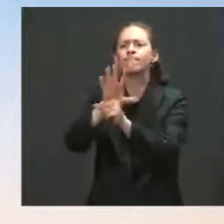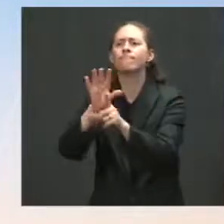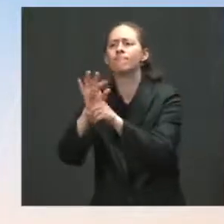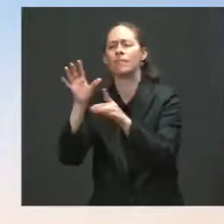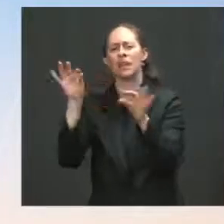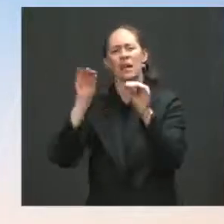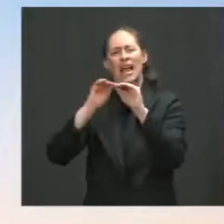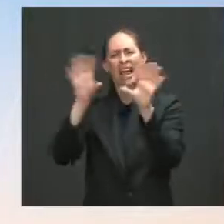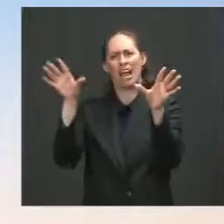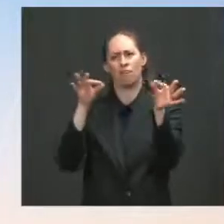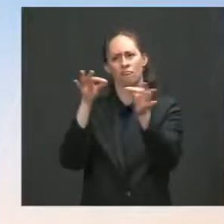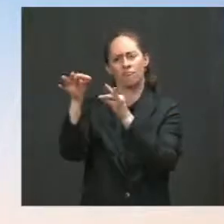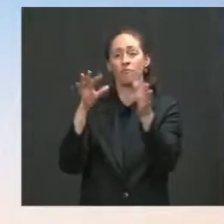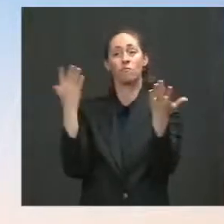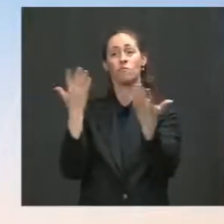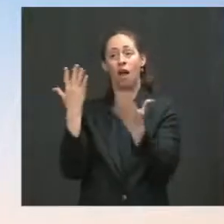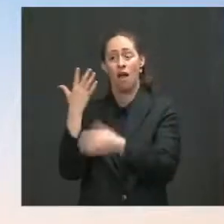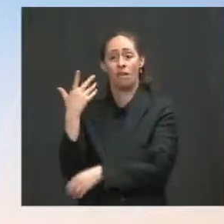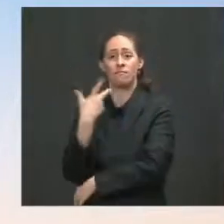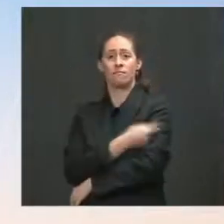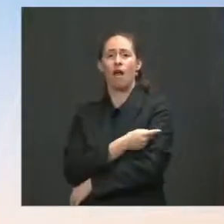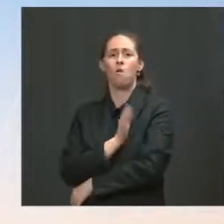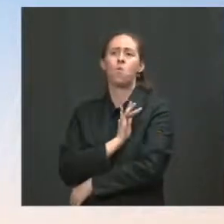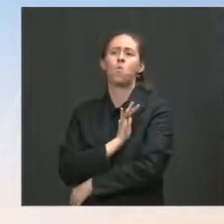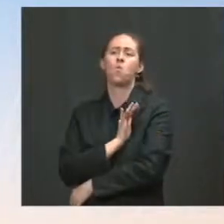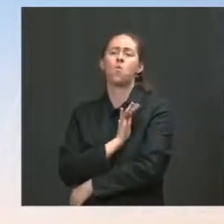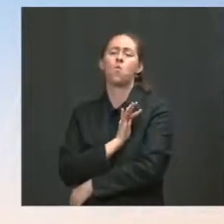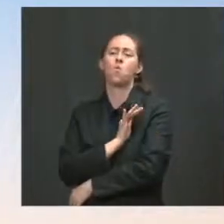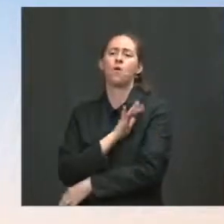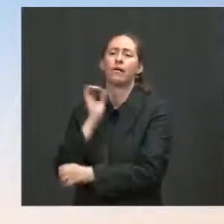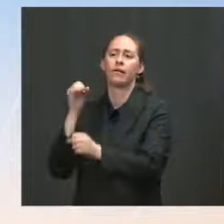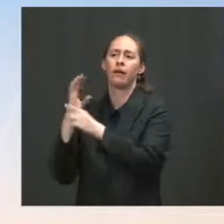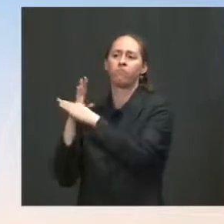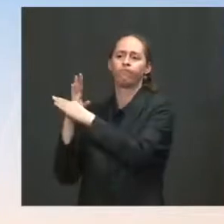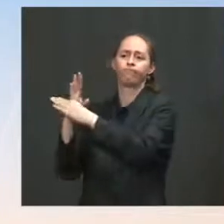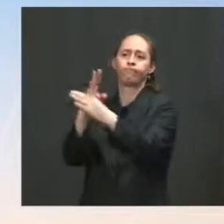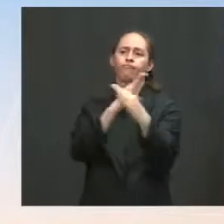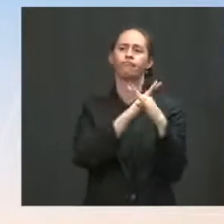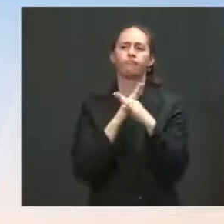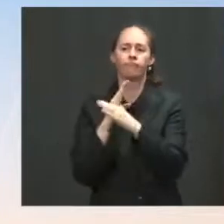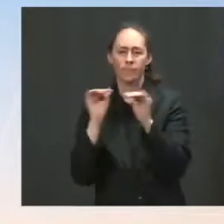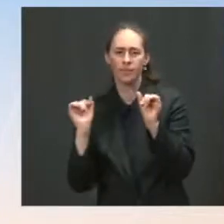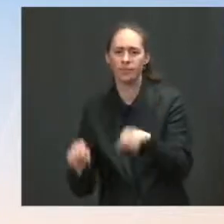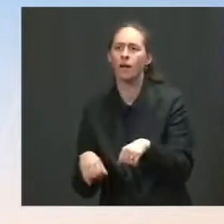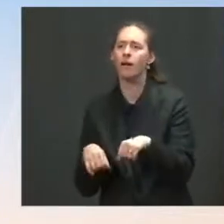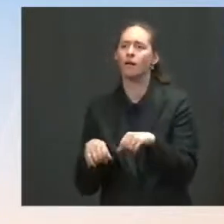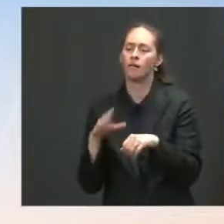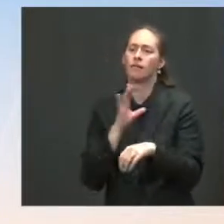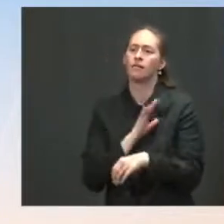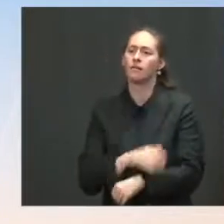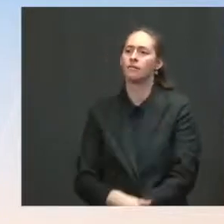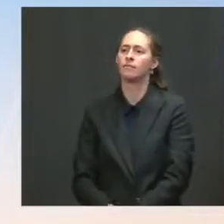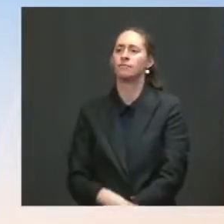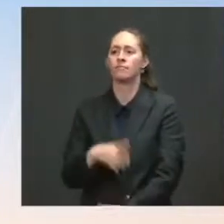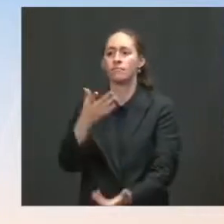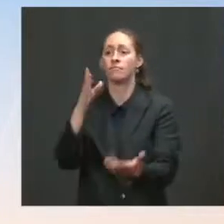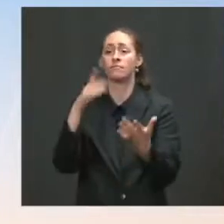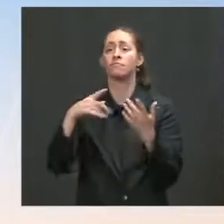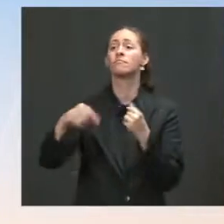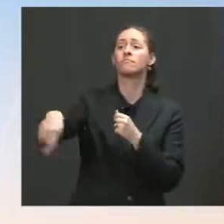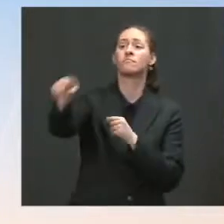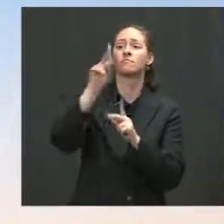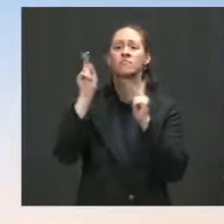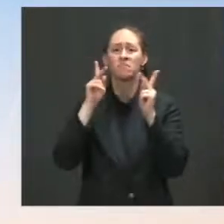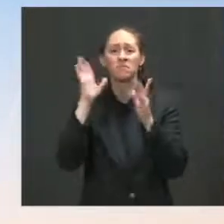vaccines are doing exactly what they should do, which is protect the vast majority of people from serious illness and hospitalization.